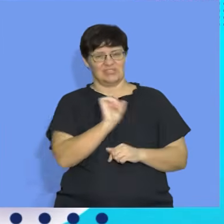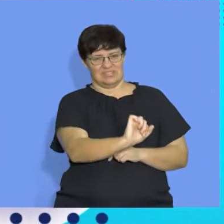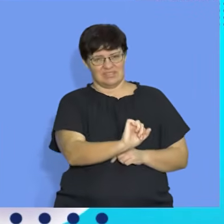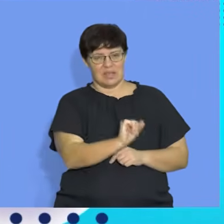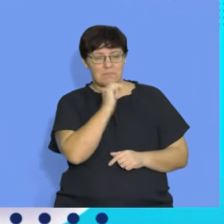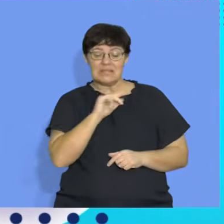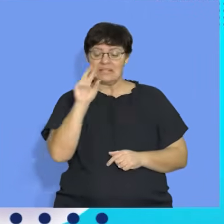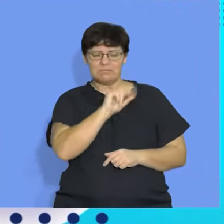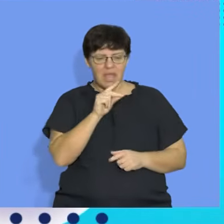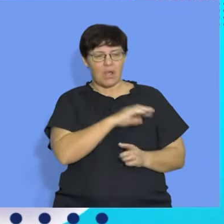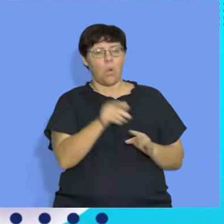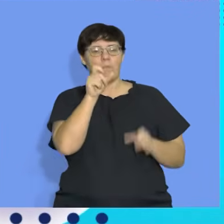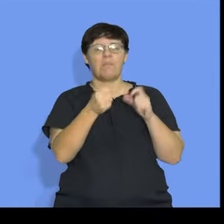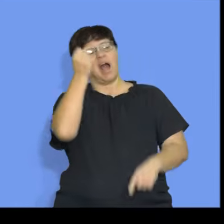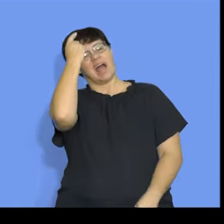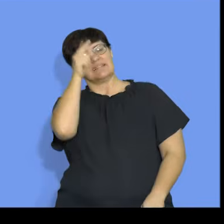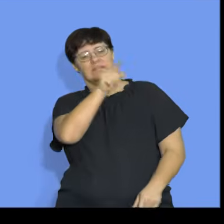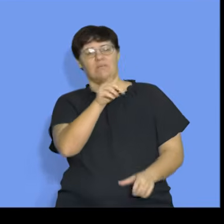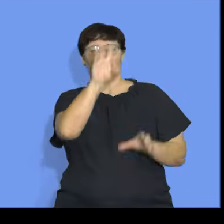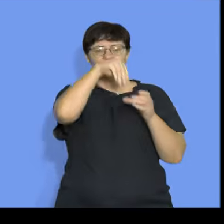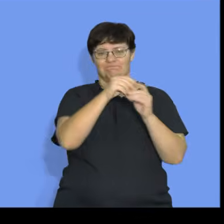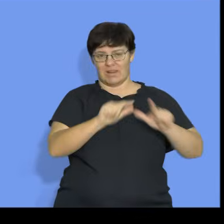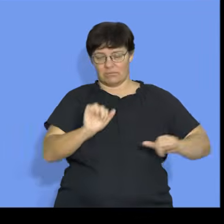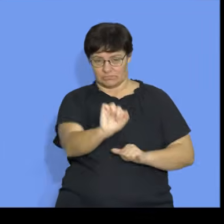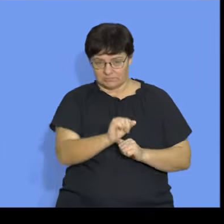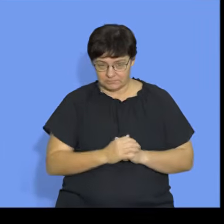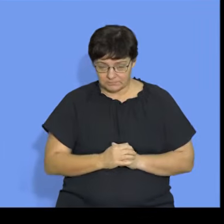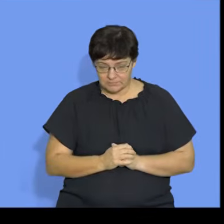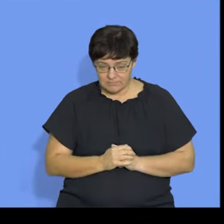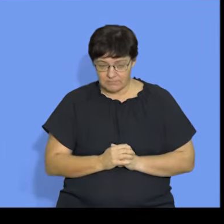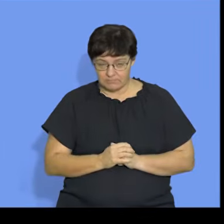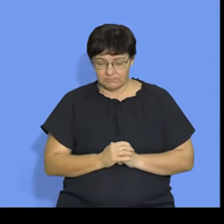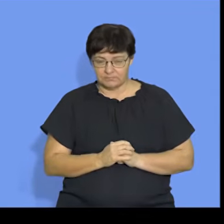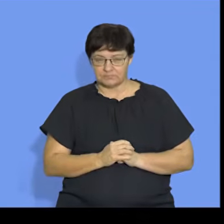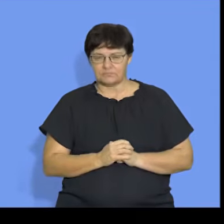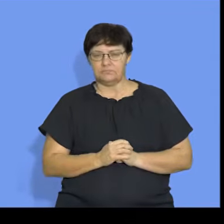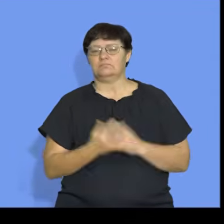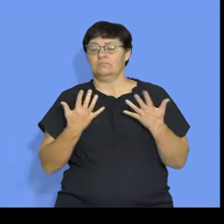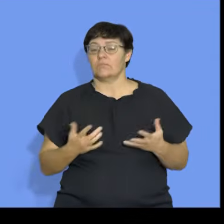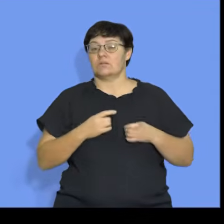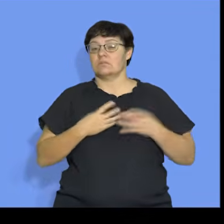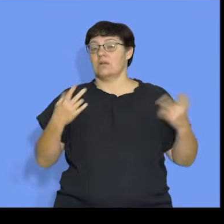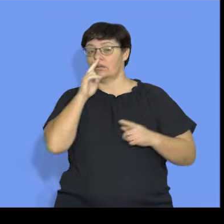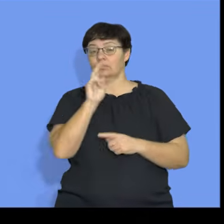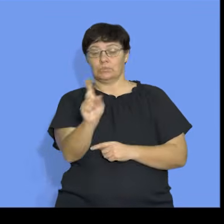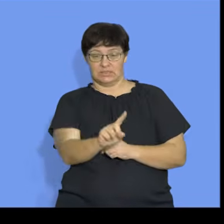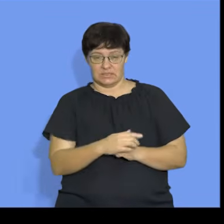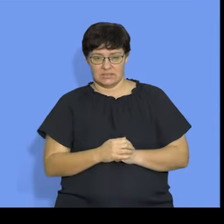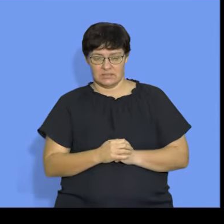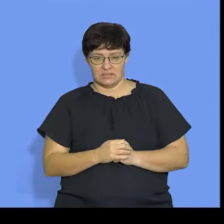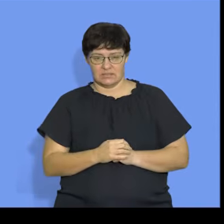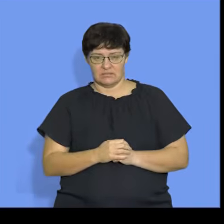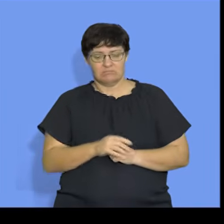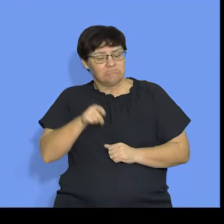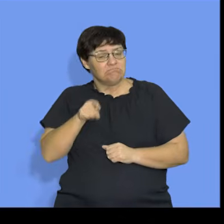those terms that we're going to discuss. Okay, so now we're going to start looking at why is it